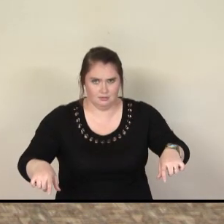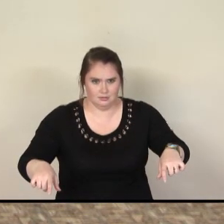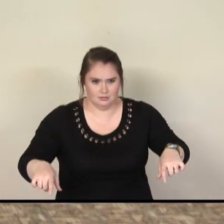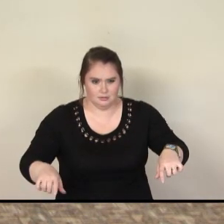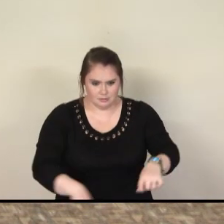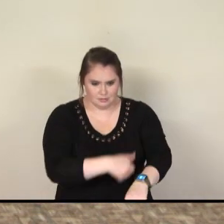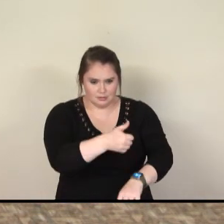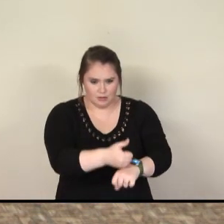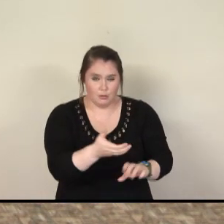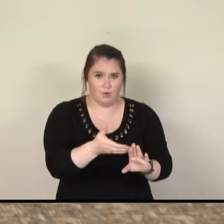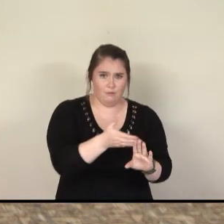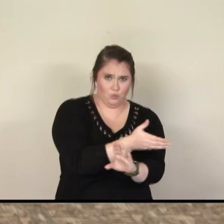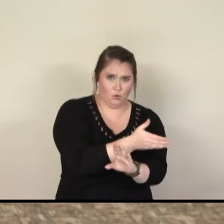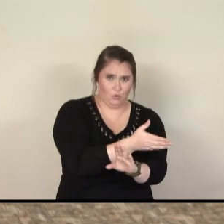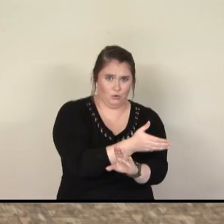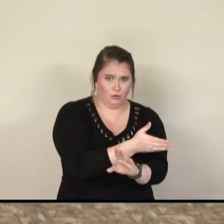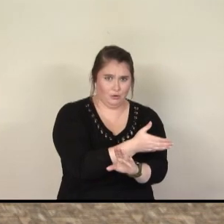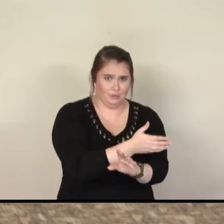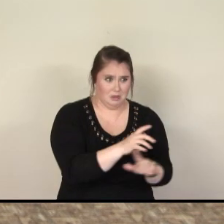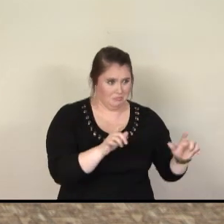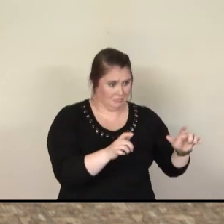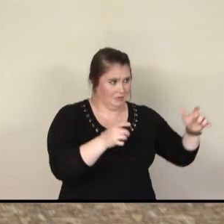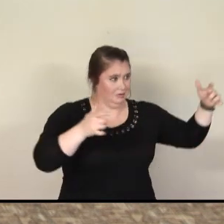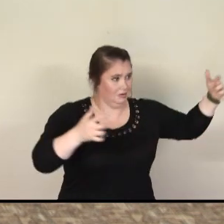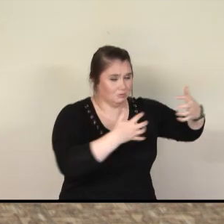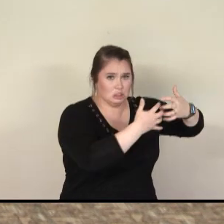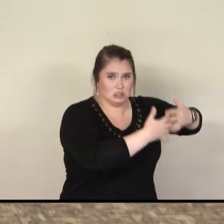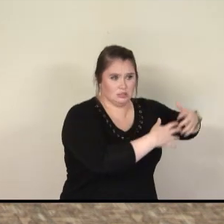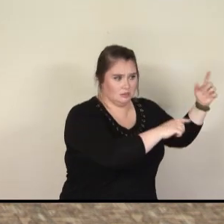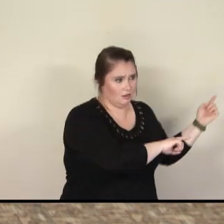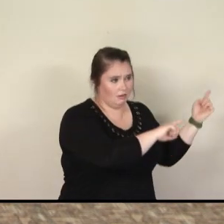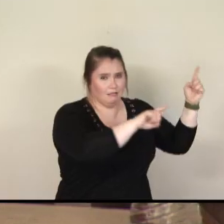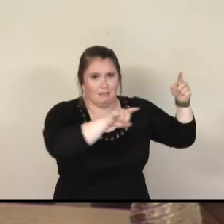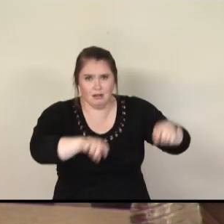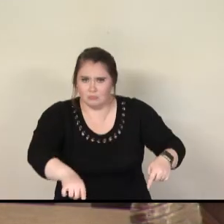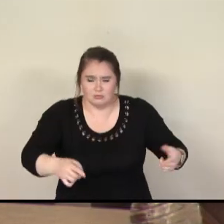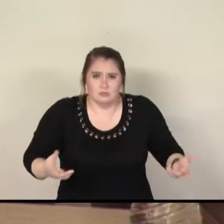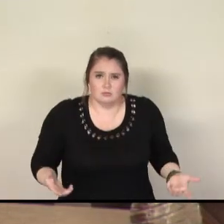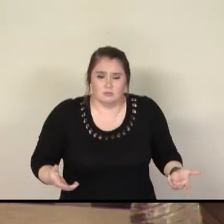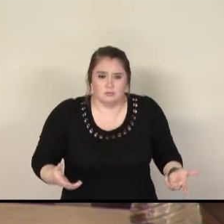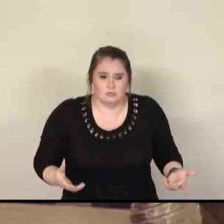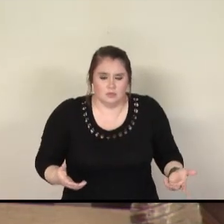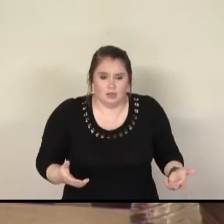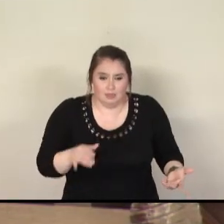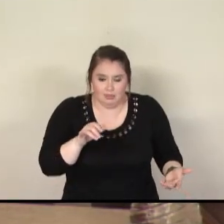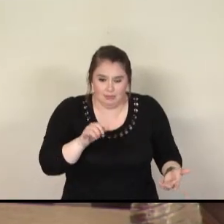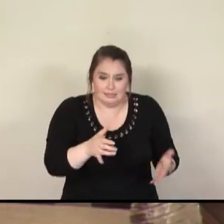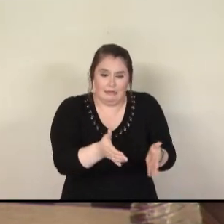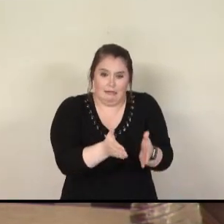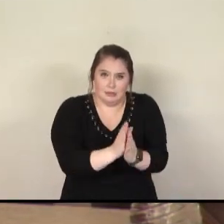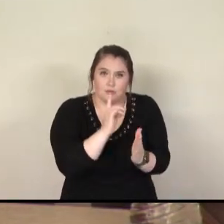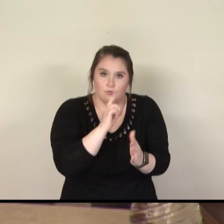ever come on the property. It's calling for the investment of concrete to break.